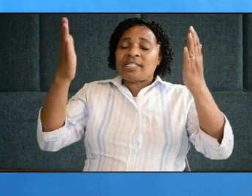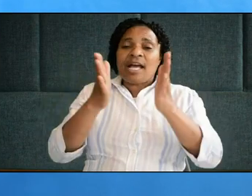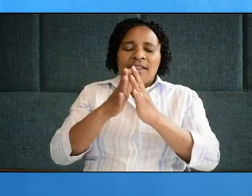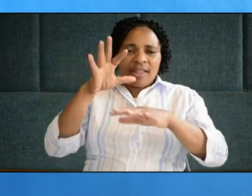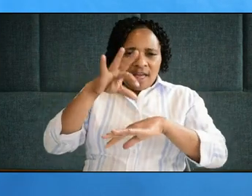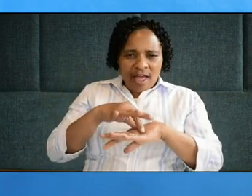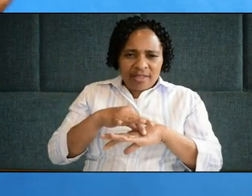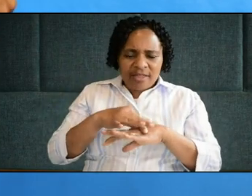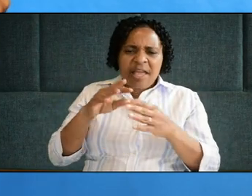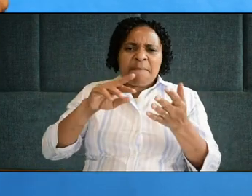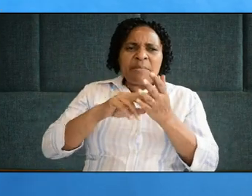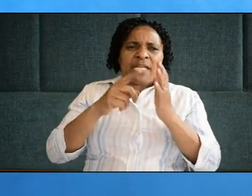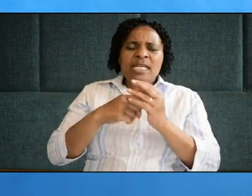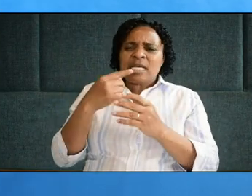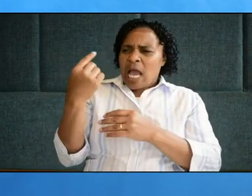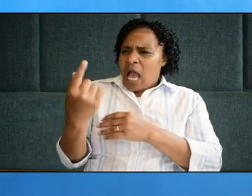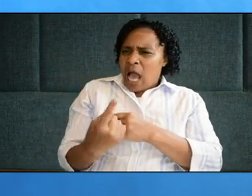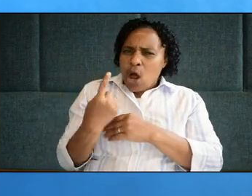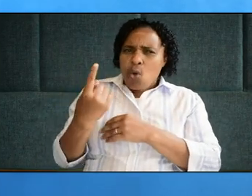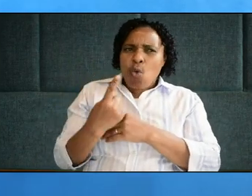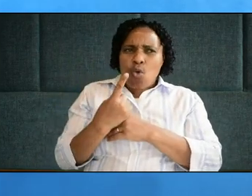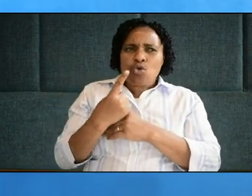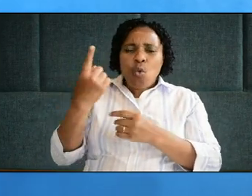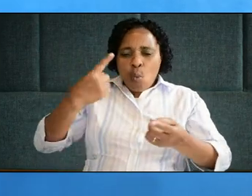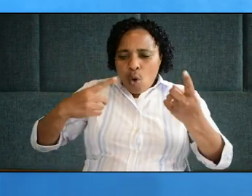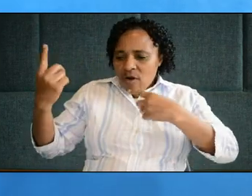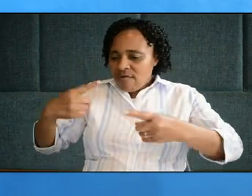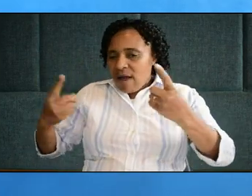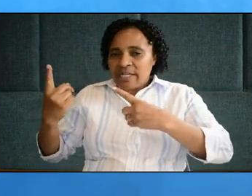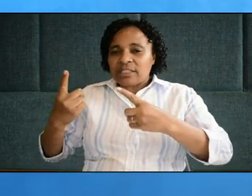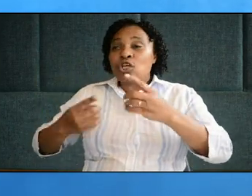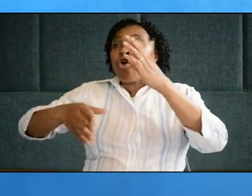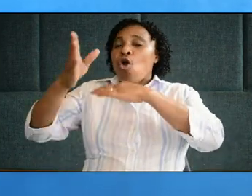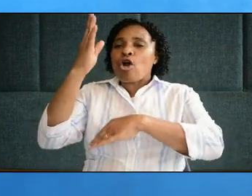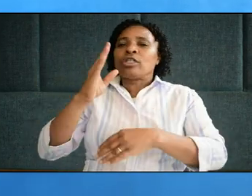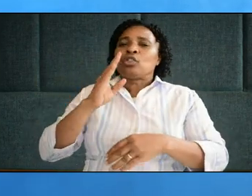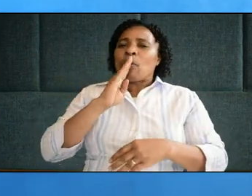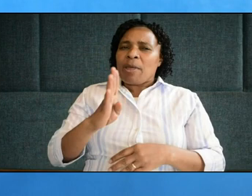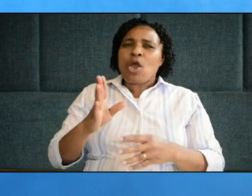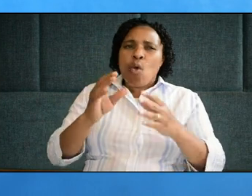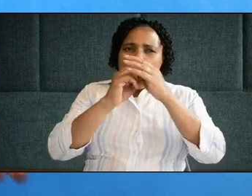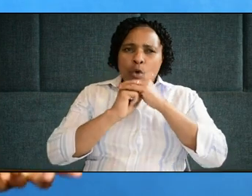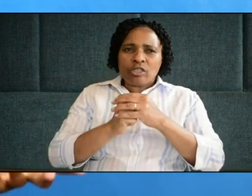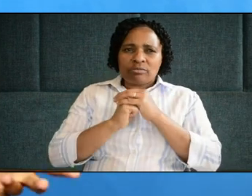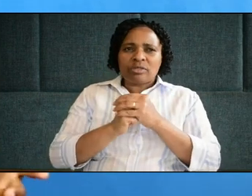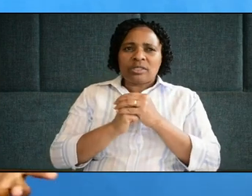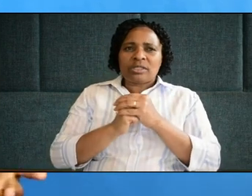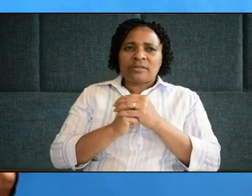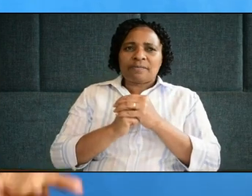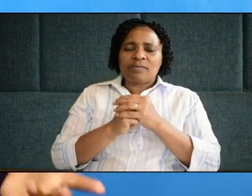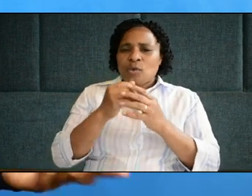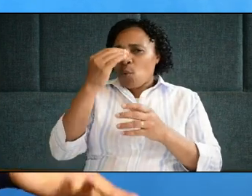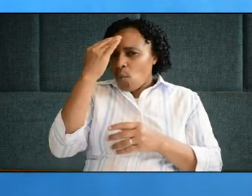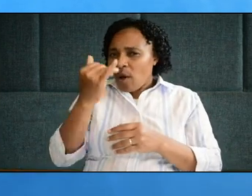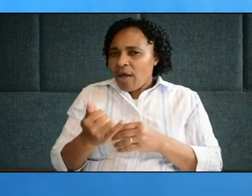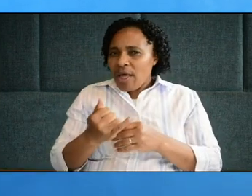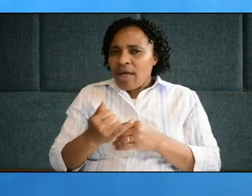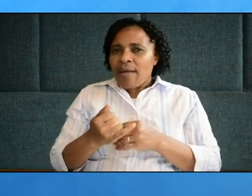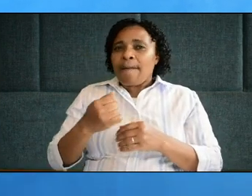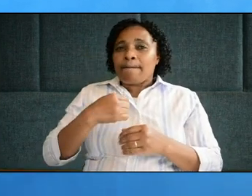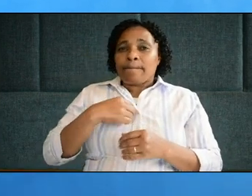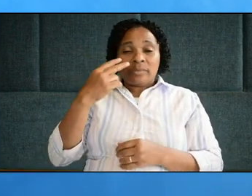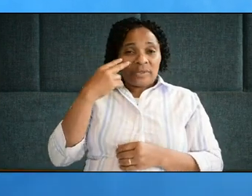words, that alone qualifies God to be worshipped. Amen? And you